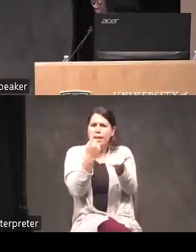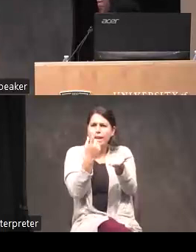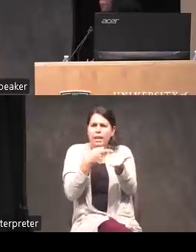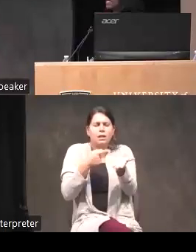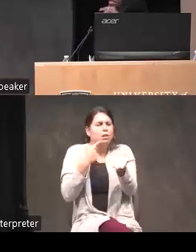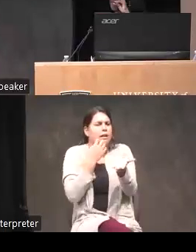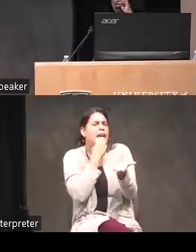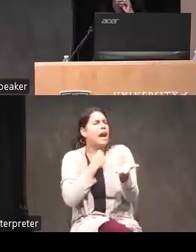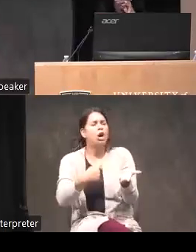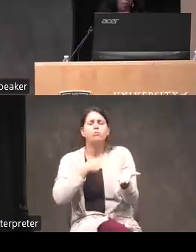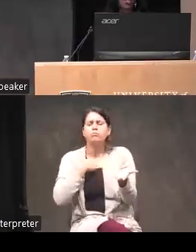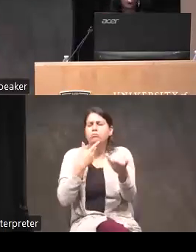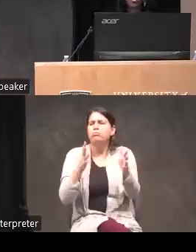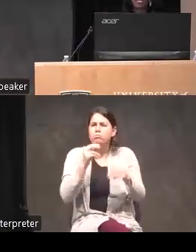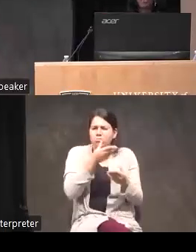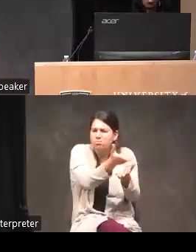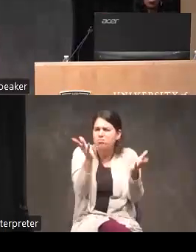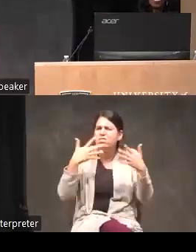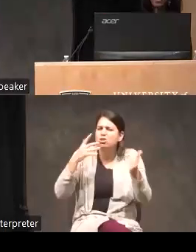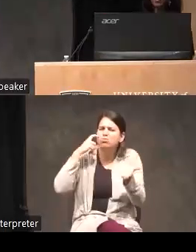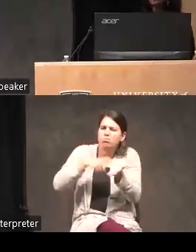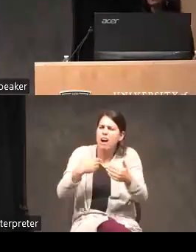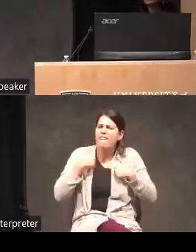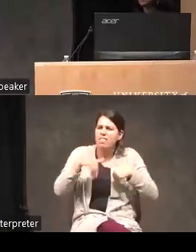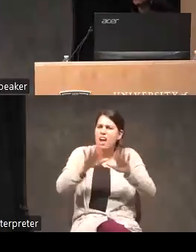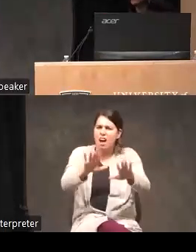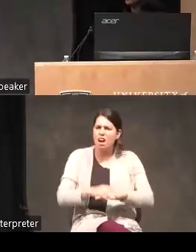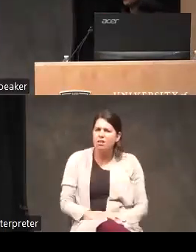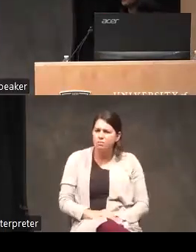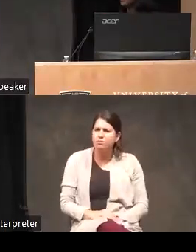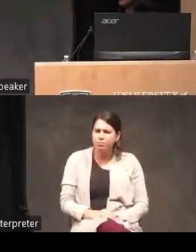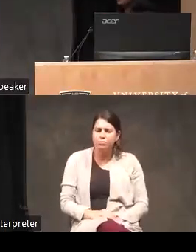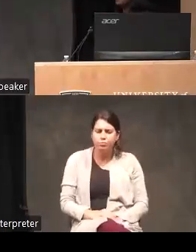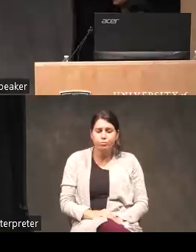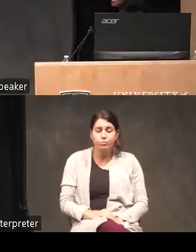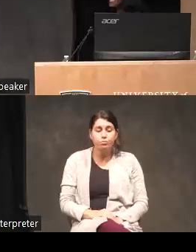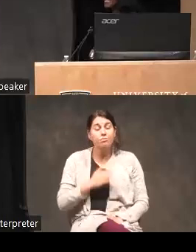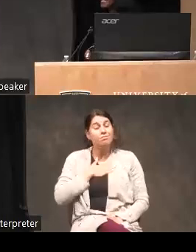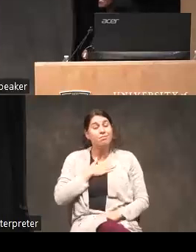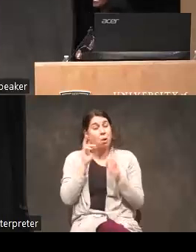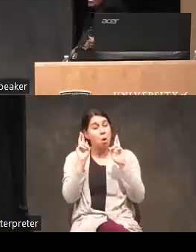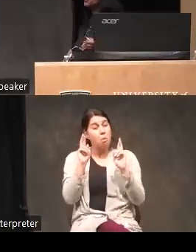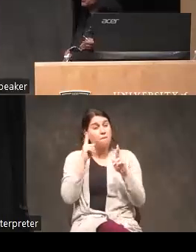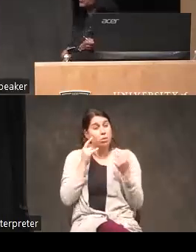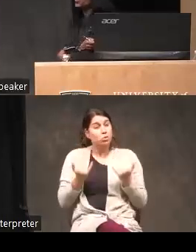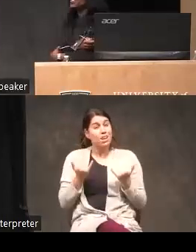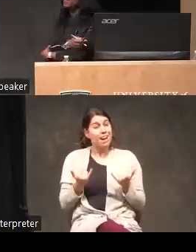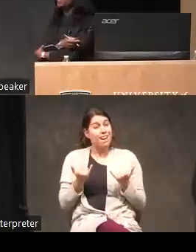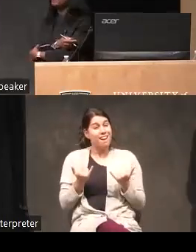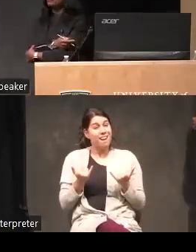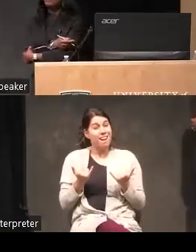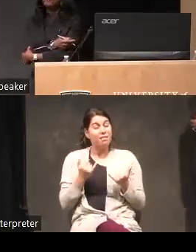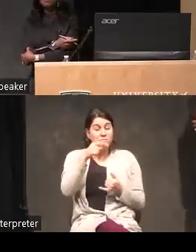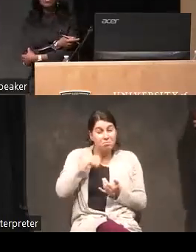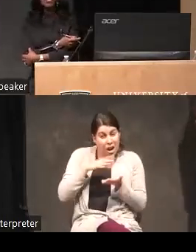cares deeply about the issues that I want to talk about. What I hope today, though, because I learned in the short time that